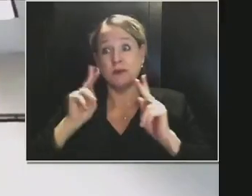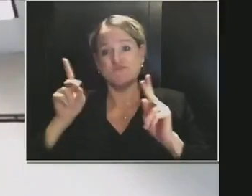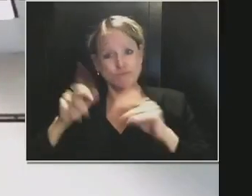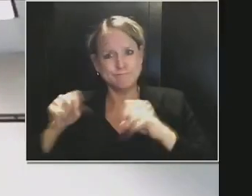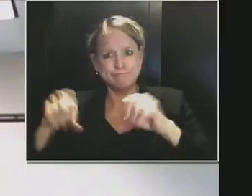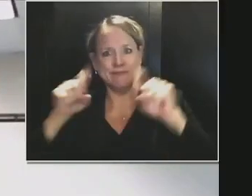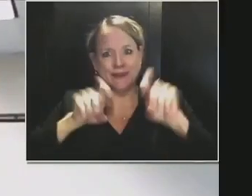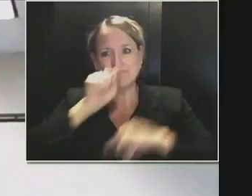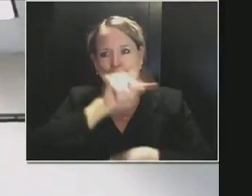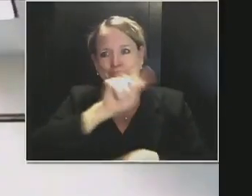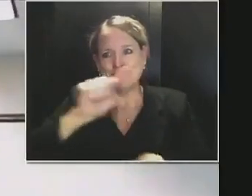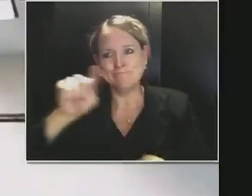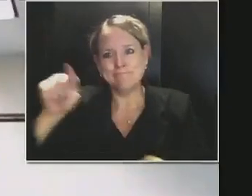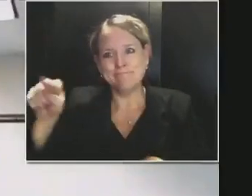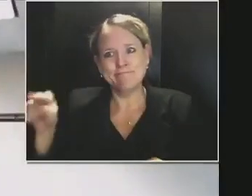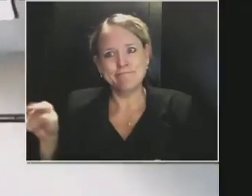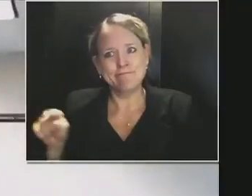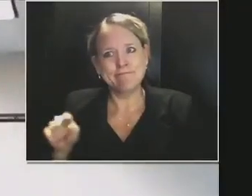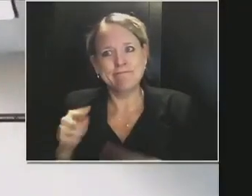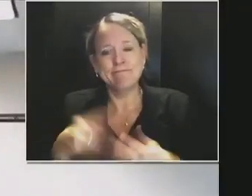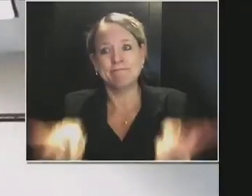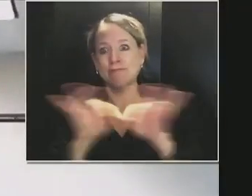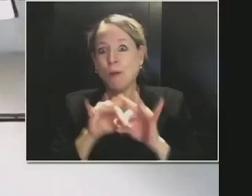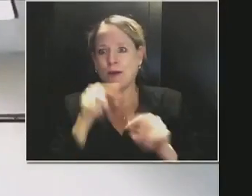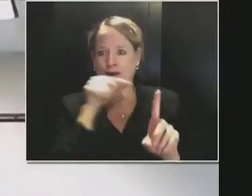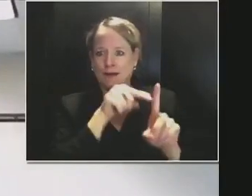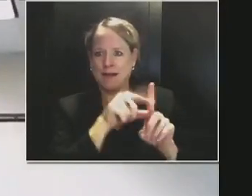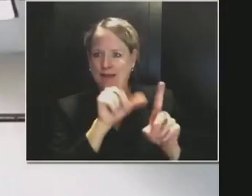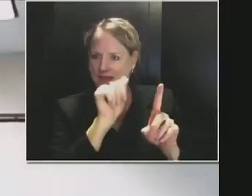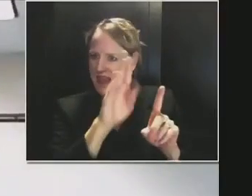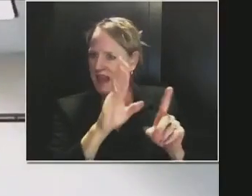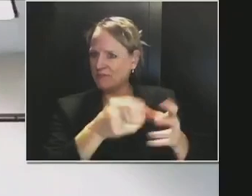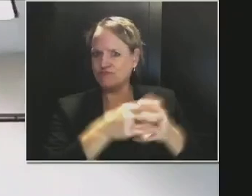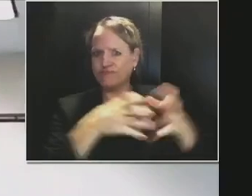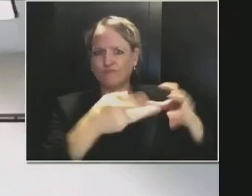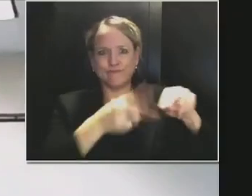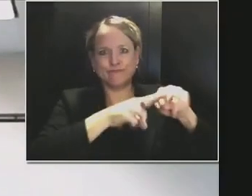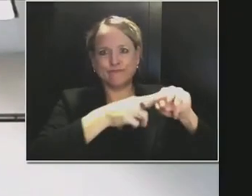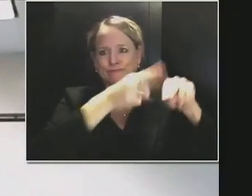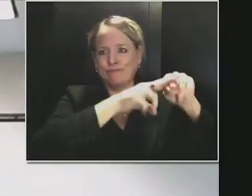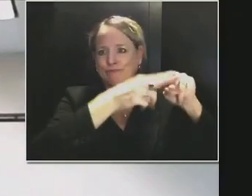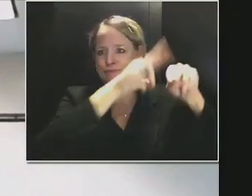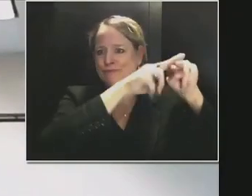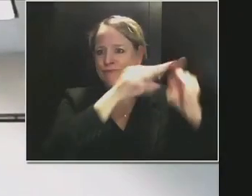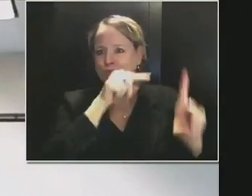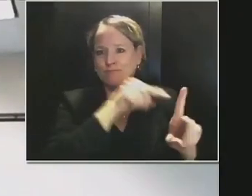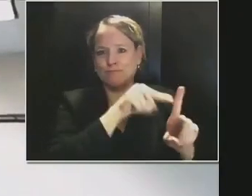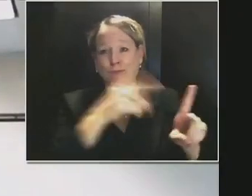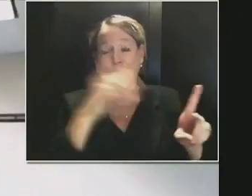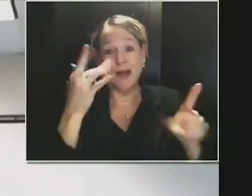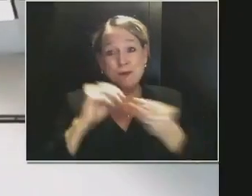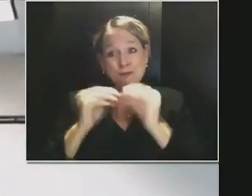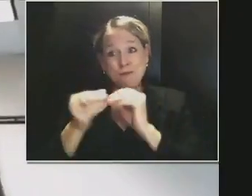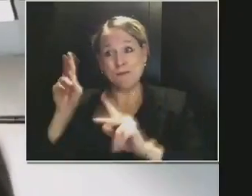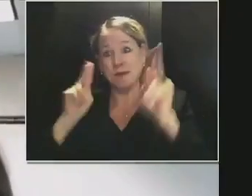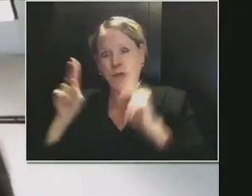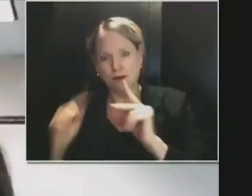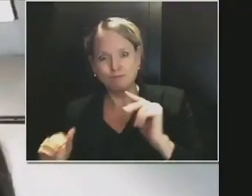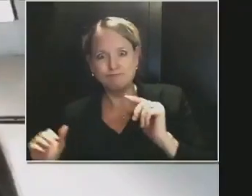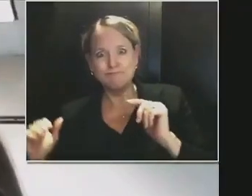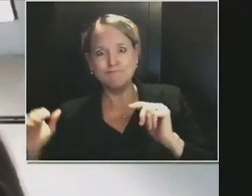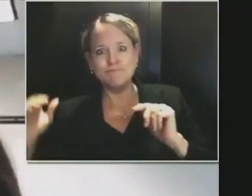state. So that's the background of what we're going to show you and why we're adding this at this